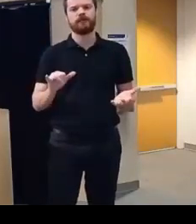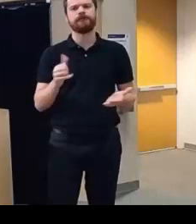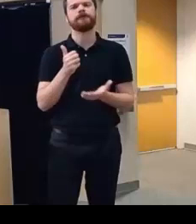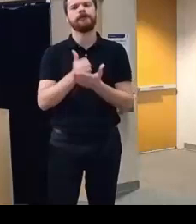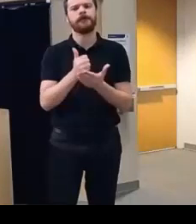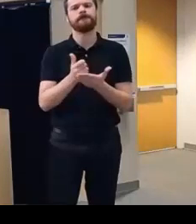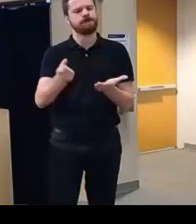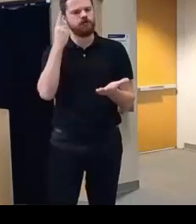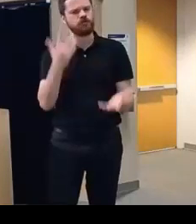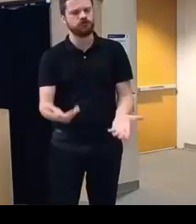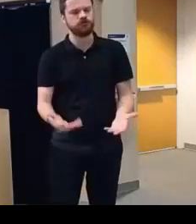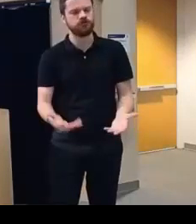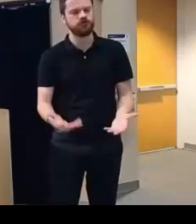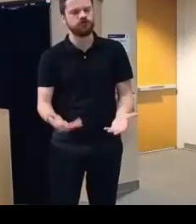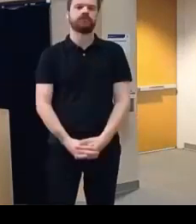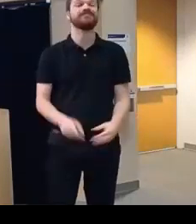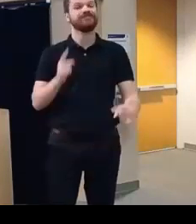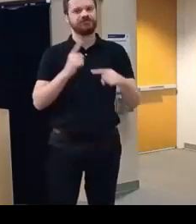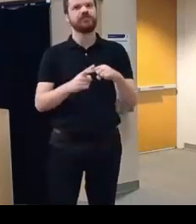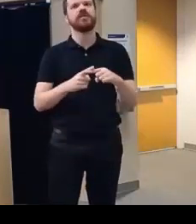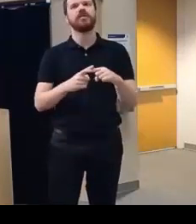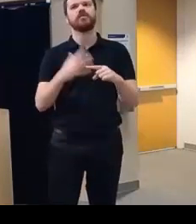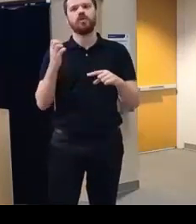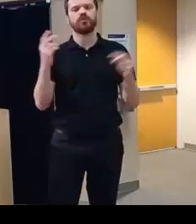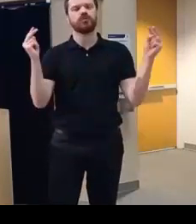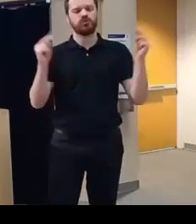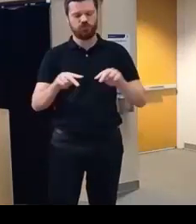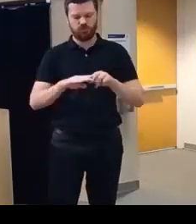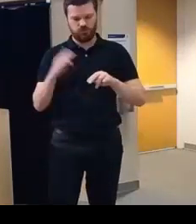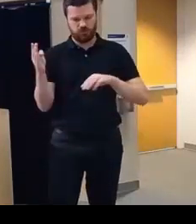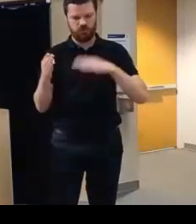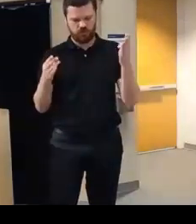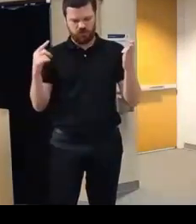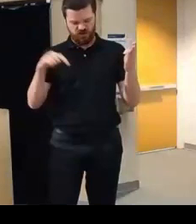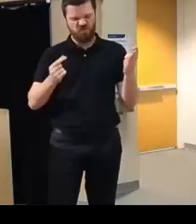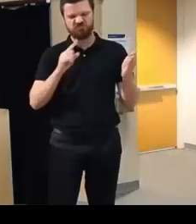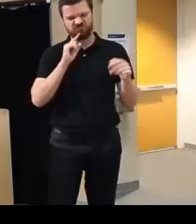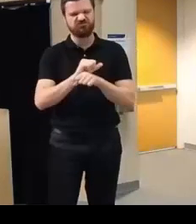things to understand, and then to, really unpack what that means to patients.